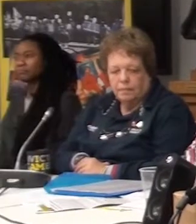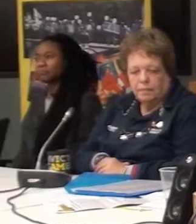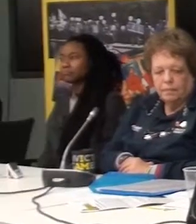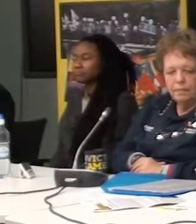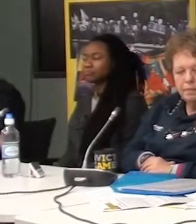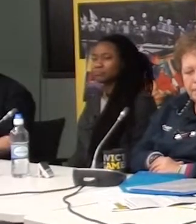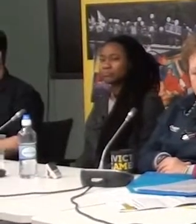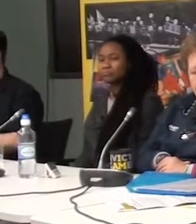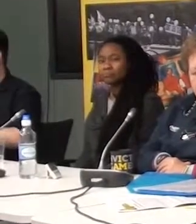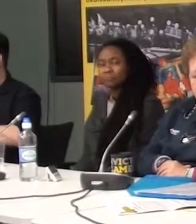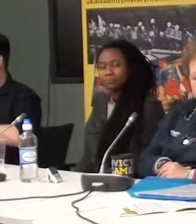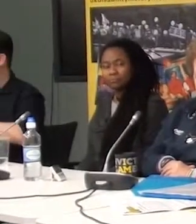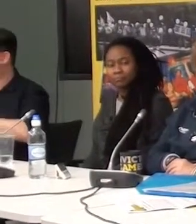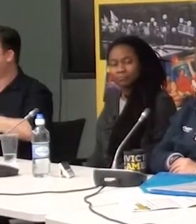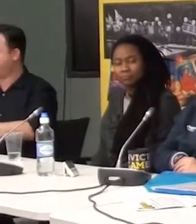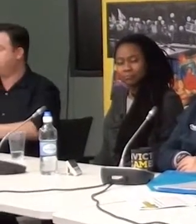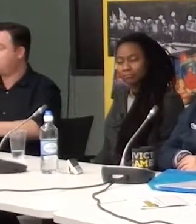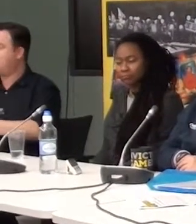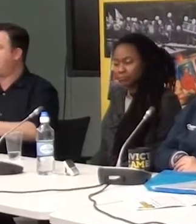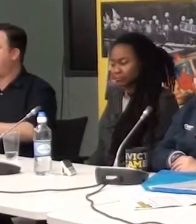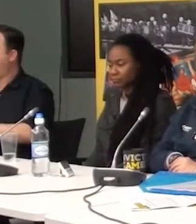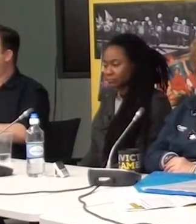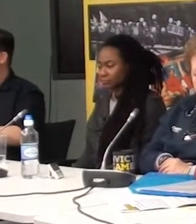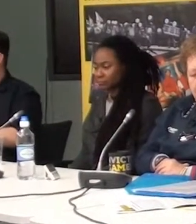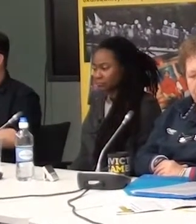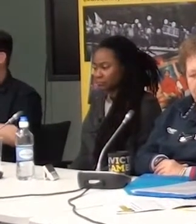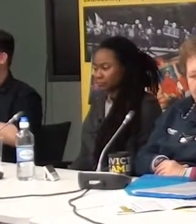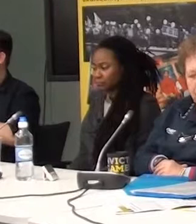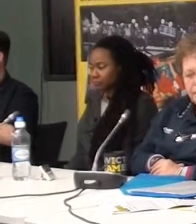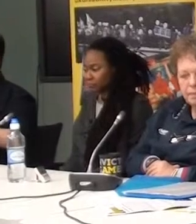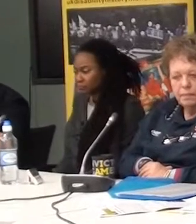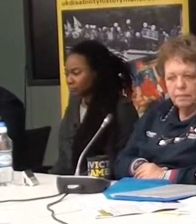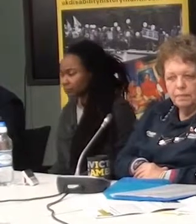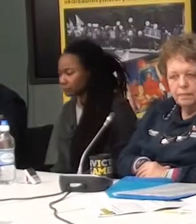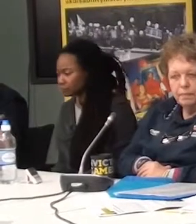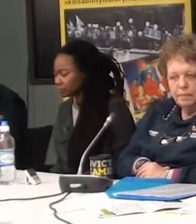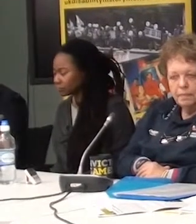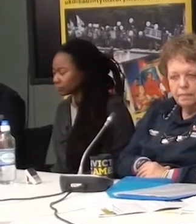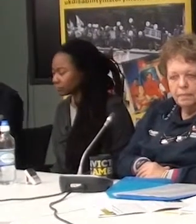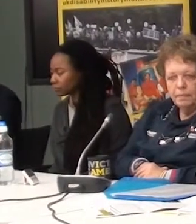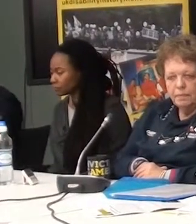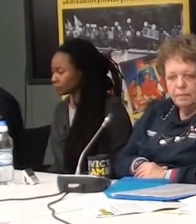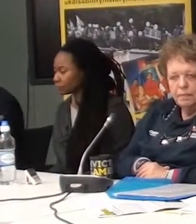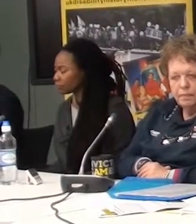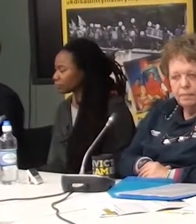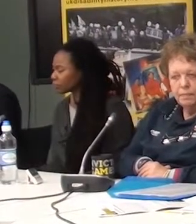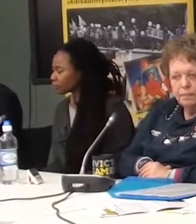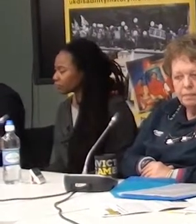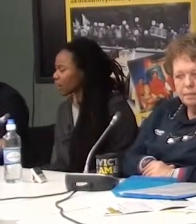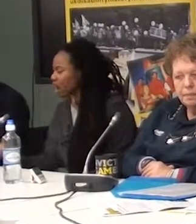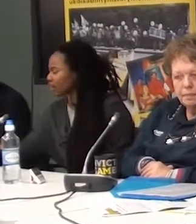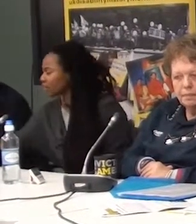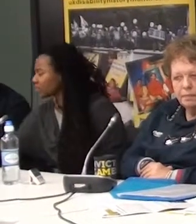Who's going to tell us about black and ethnic minority involvement in the British wars and the racism that impacted